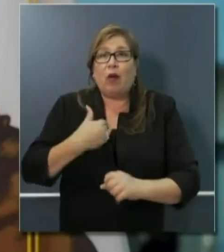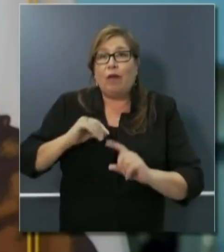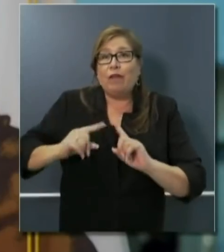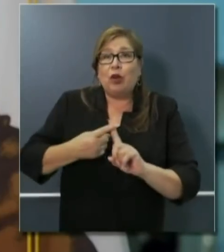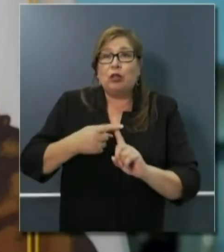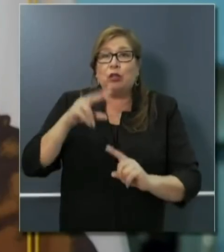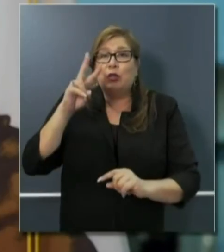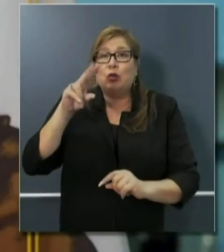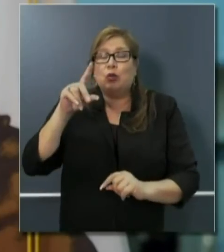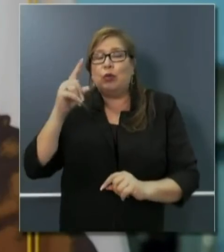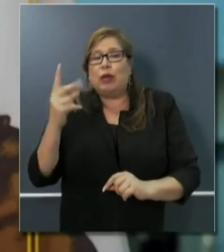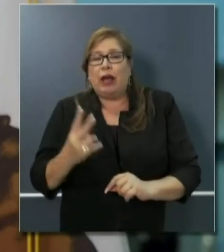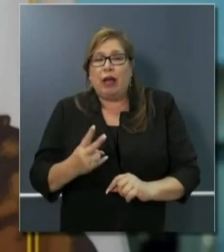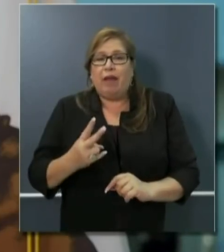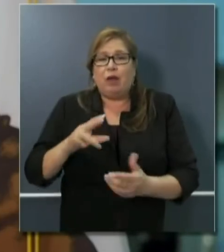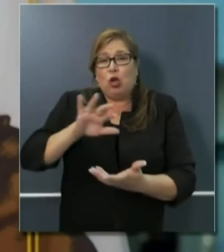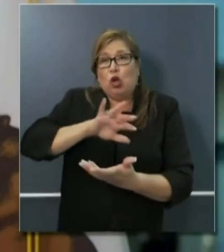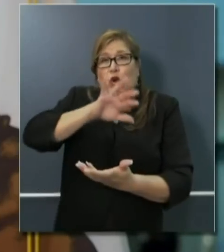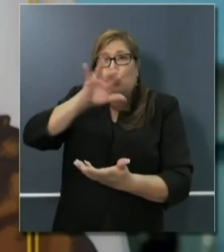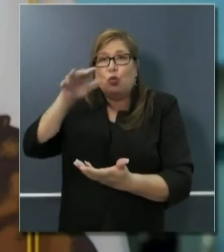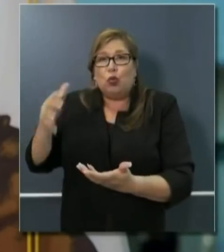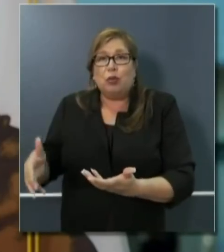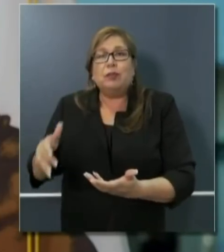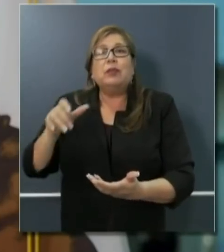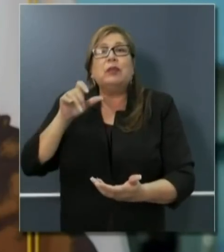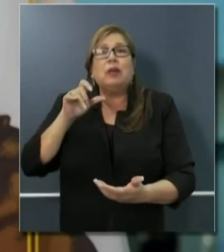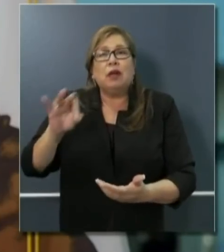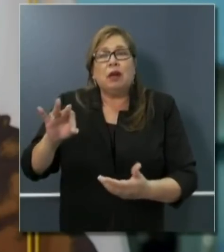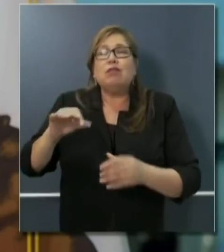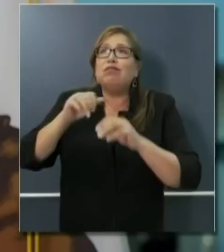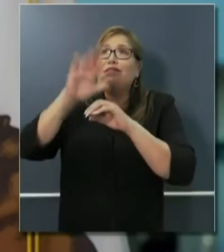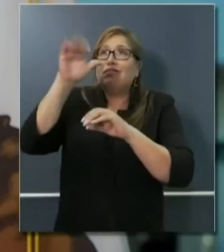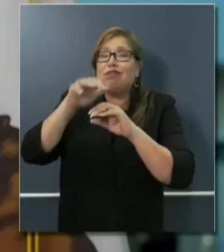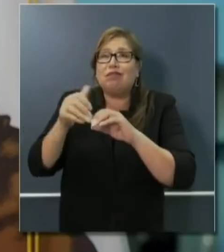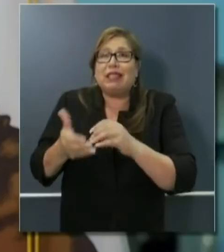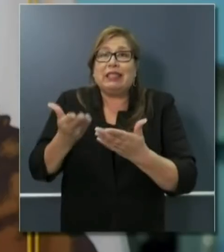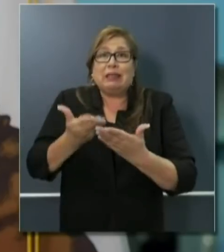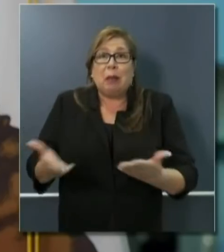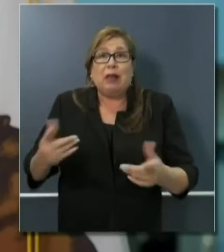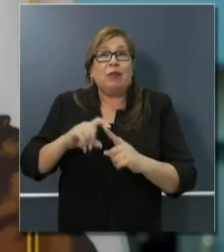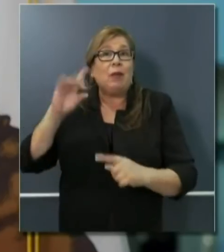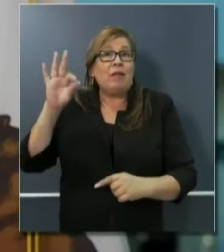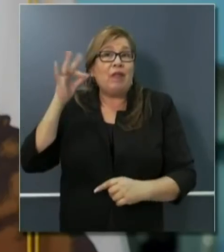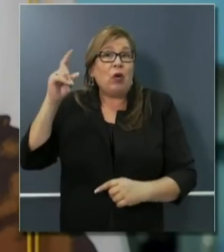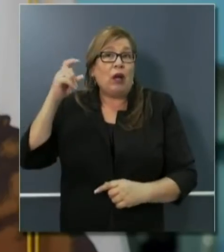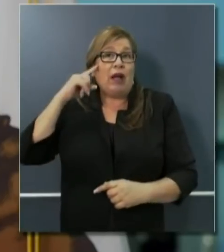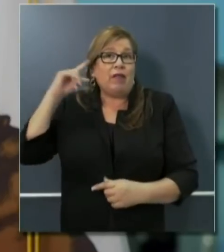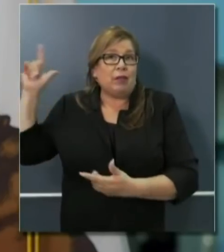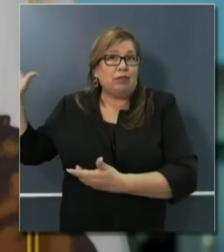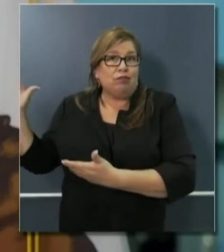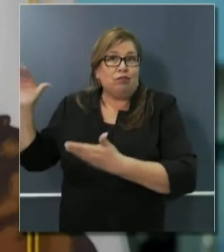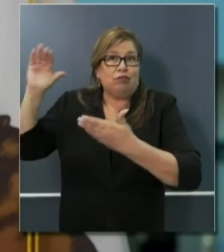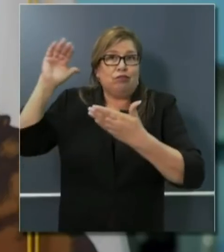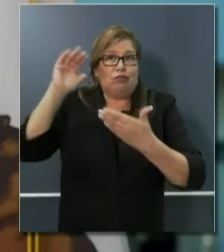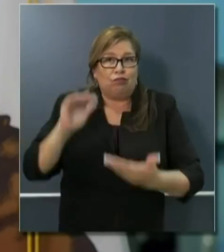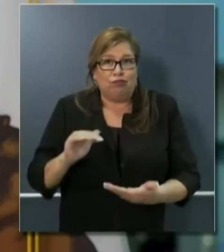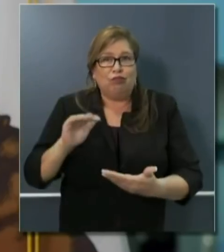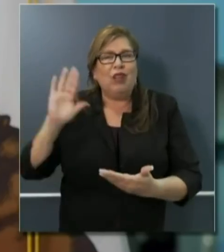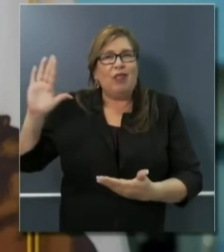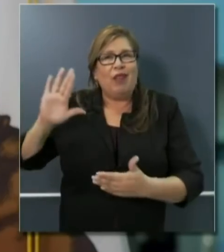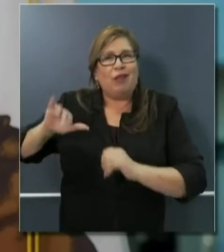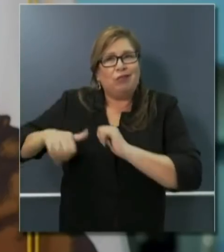2.5 tranches of distributed supply from the federal government, the Strategic National